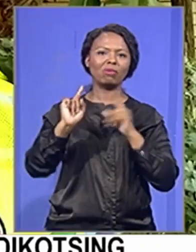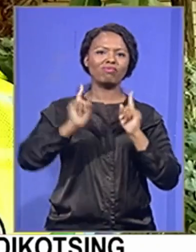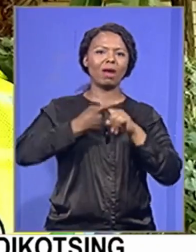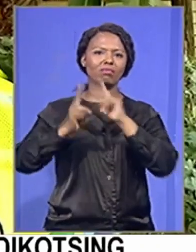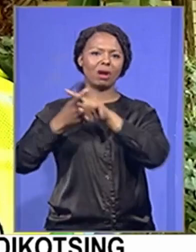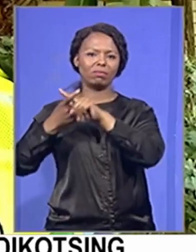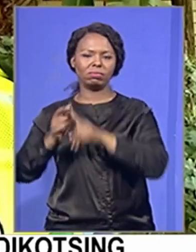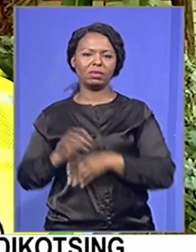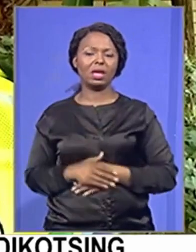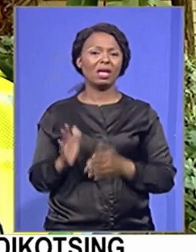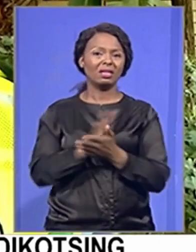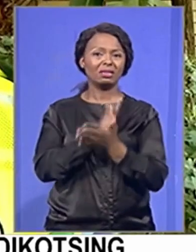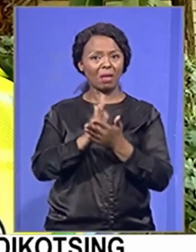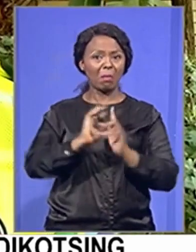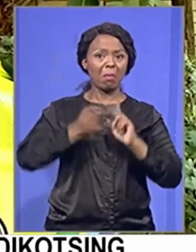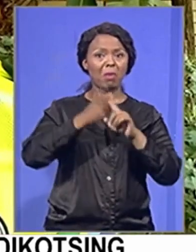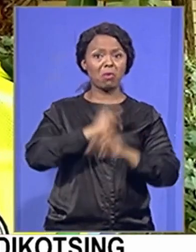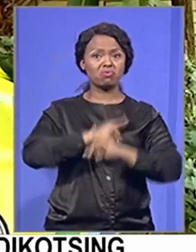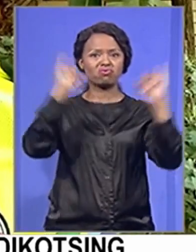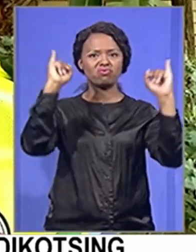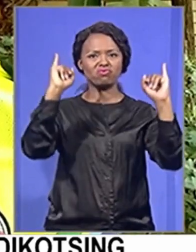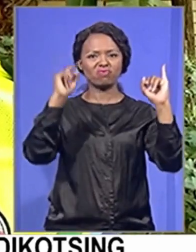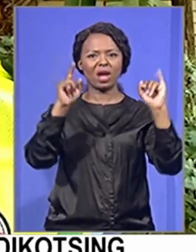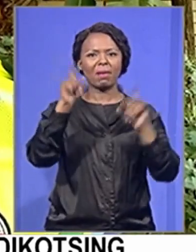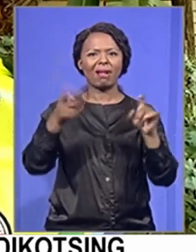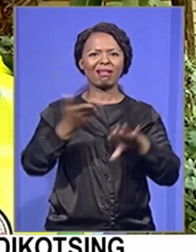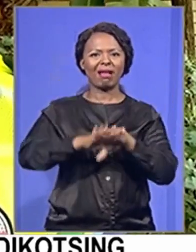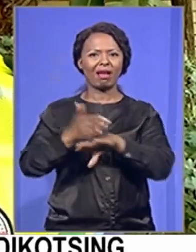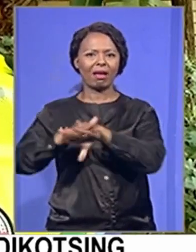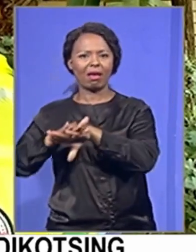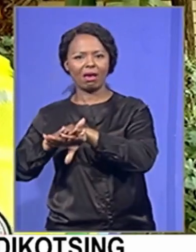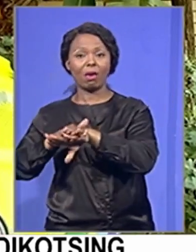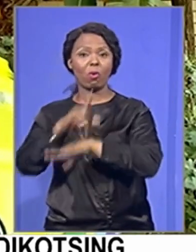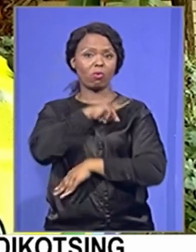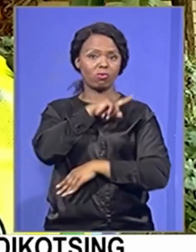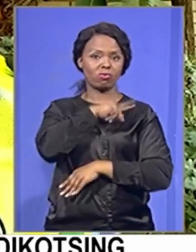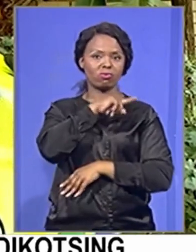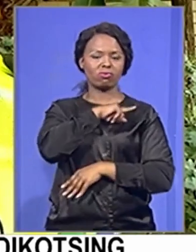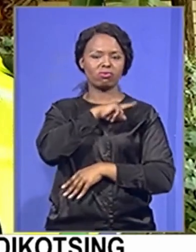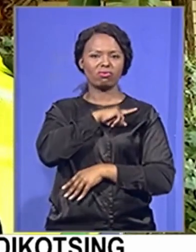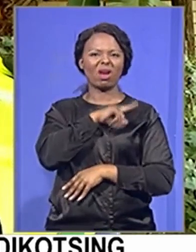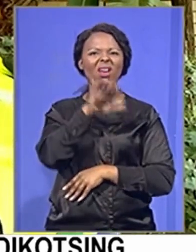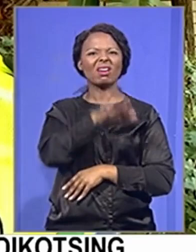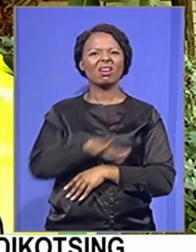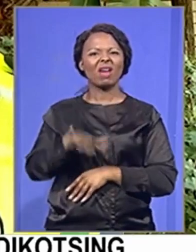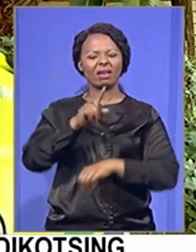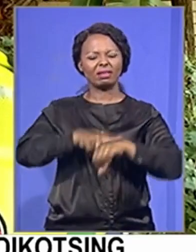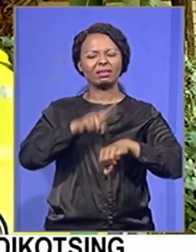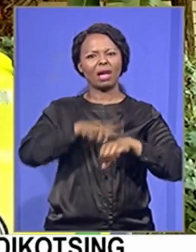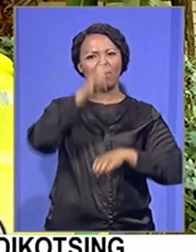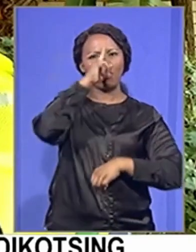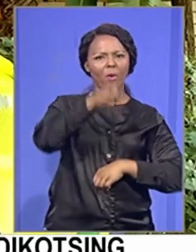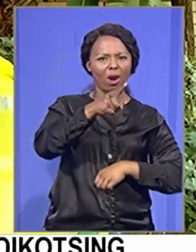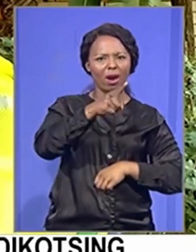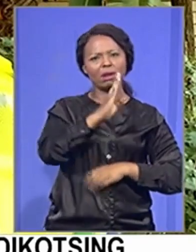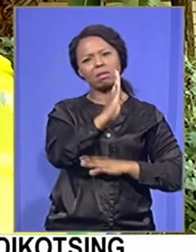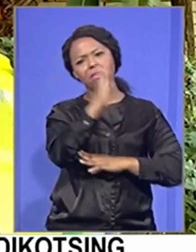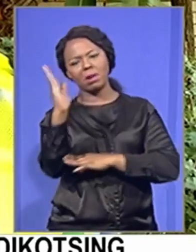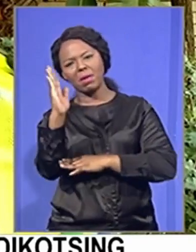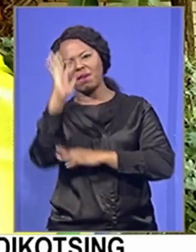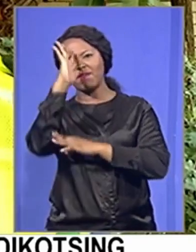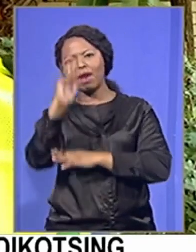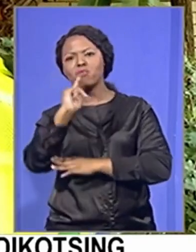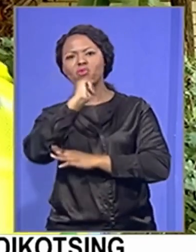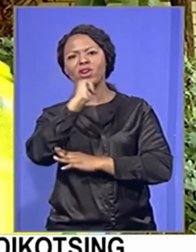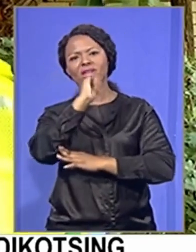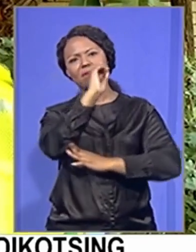gore dikotsi tsena tse mpe tsena tse batho ba latlhelang ke maphelo tsona ka bongata di etsagala mane pakeng tsa hora ya pele le hora ya bohlano mesong.